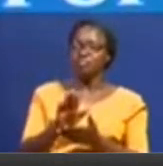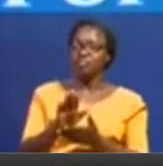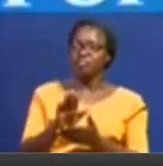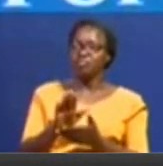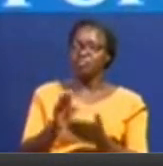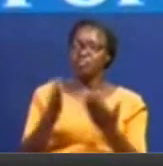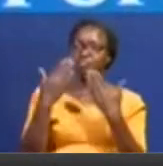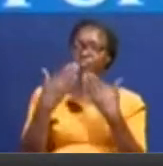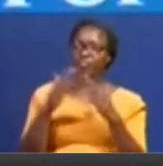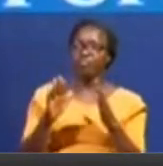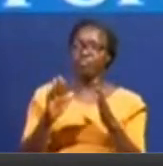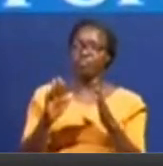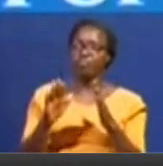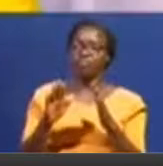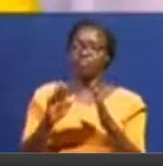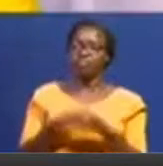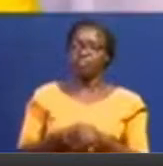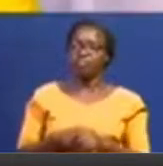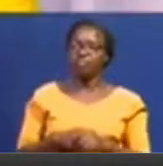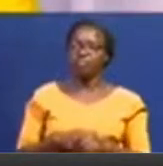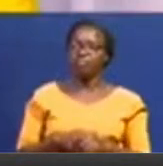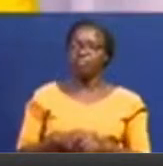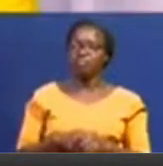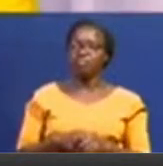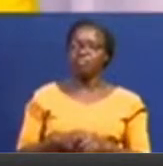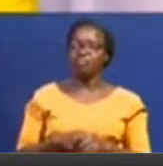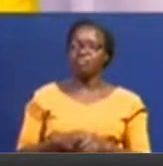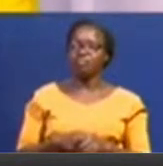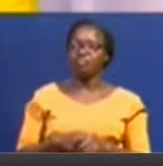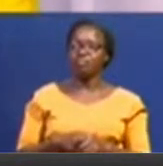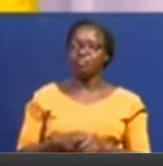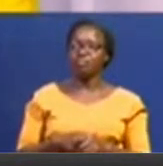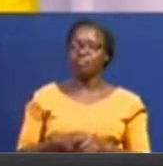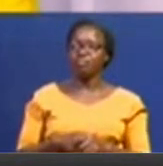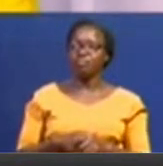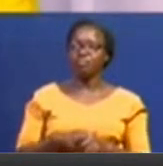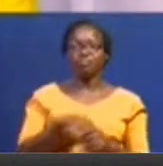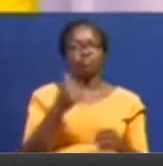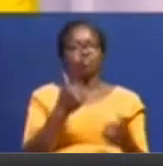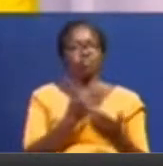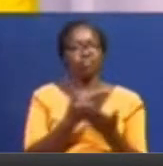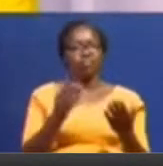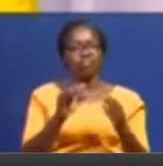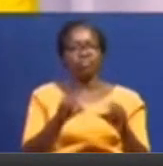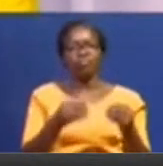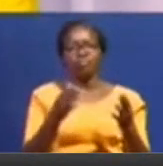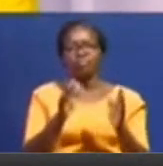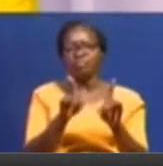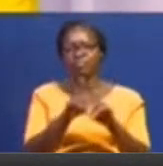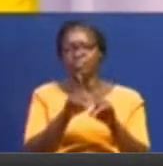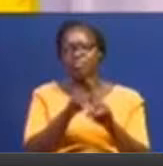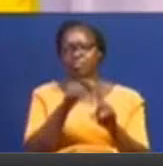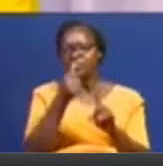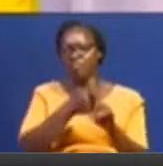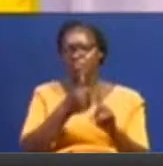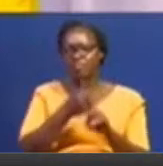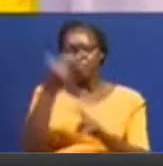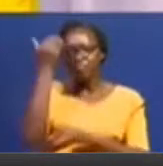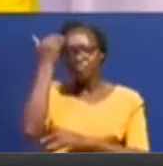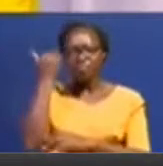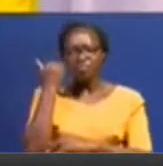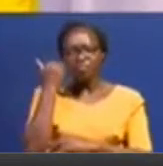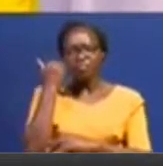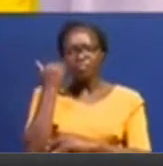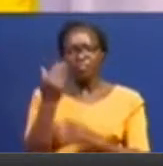done according to the court's judgments. And there were no other safeguards you could provide as an advocate of the High Court to